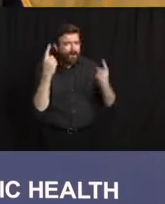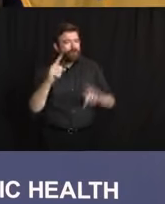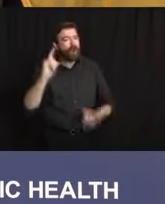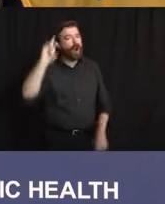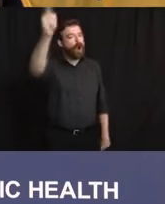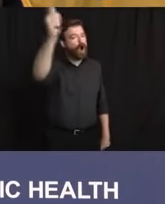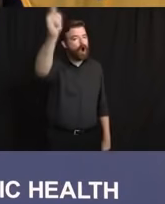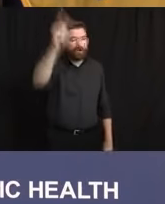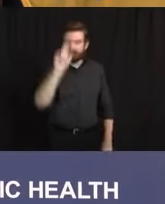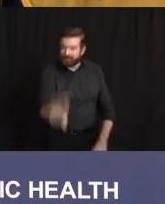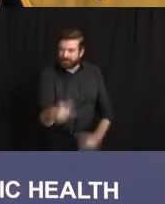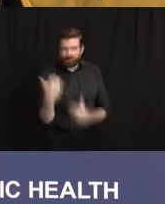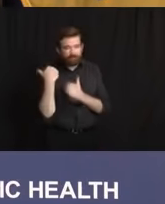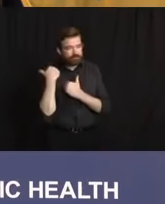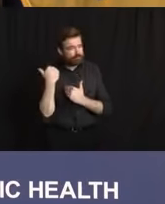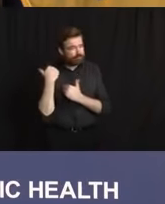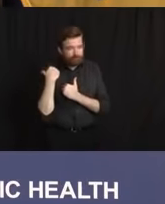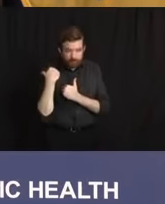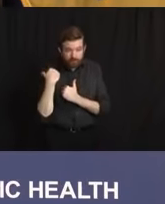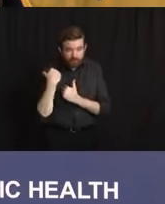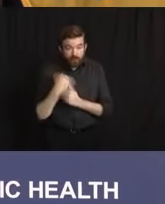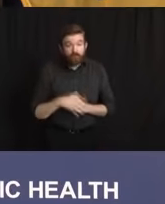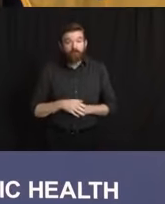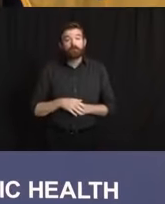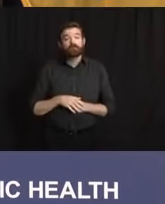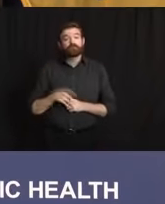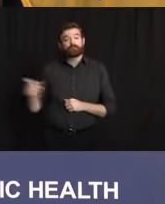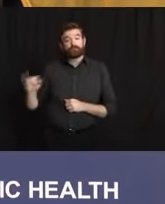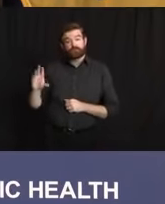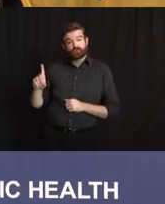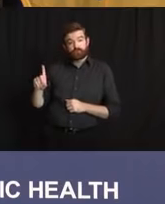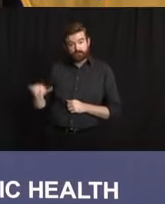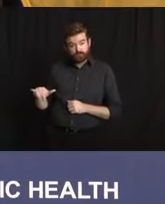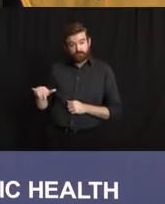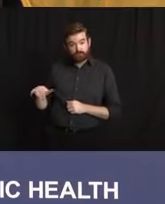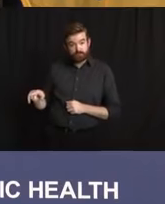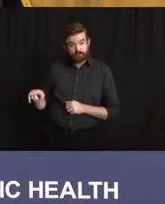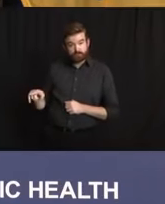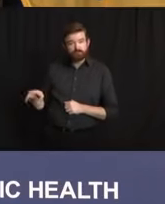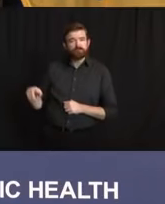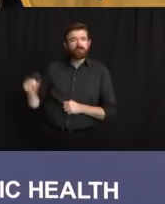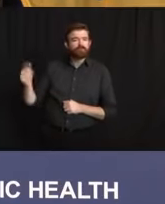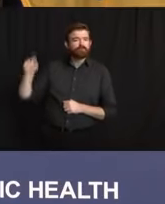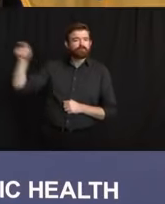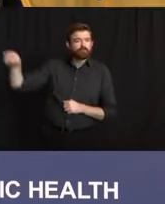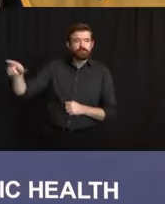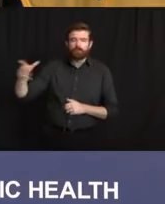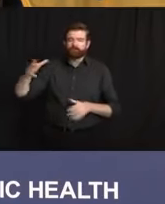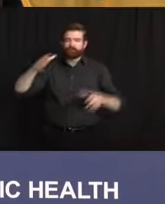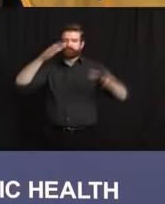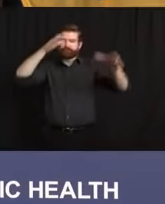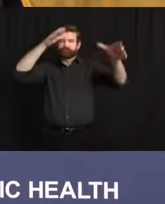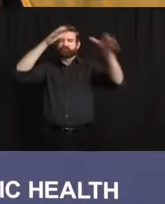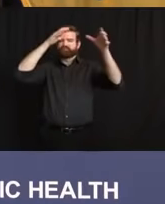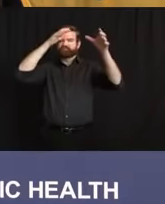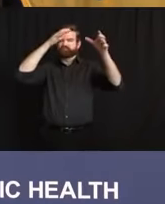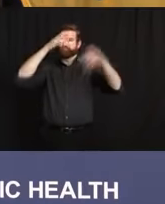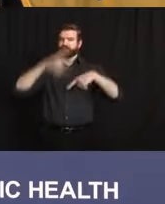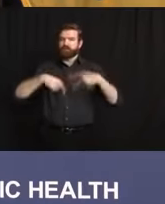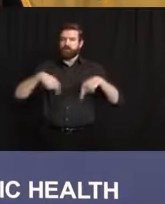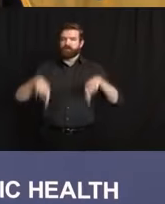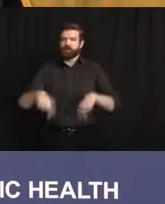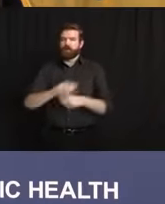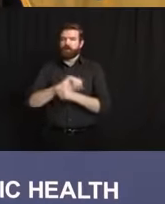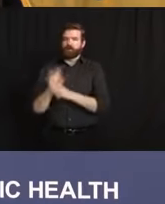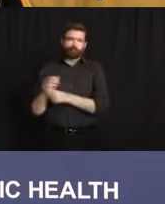mean, Judy and Tina have forgotten more about this than I'll ever know, but it's overwhelmingly clear that the virus inside is much